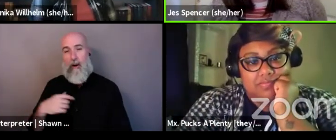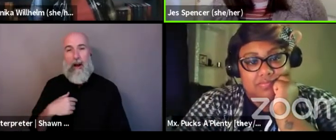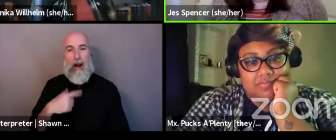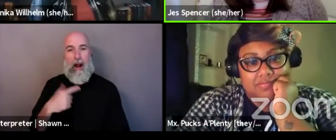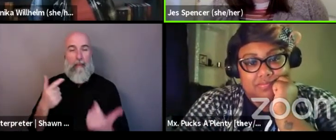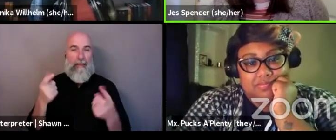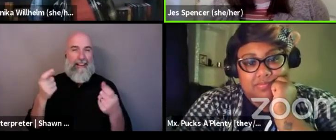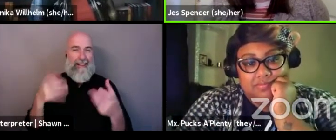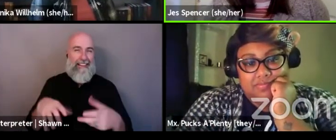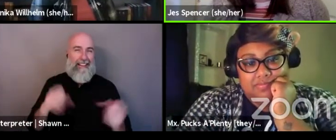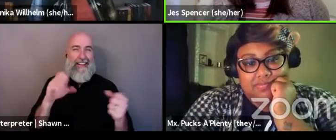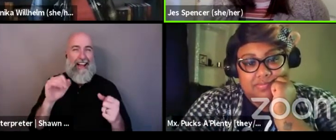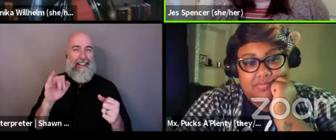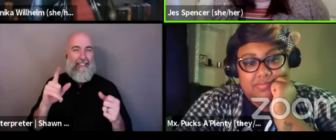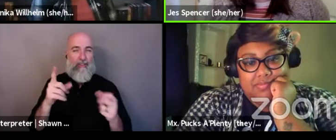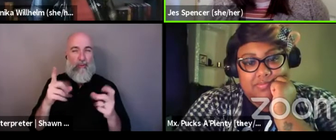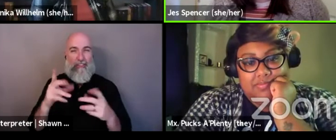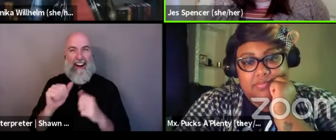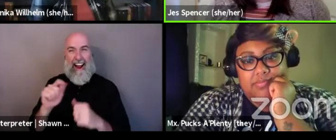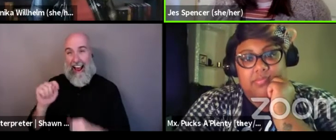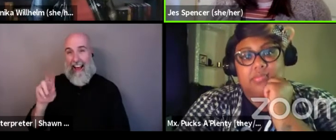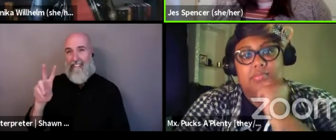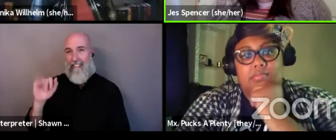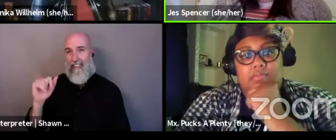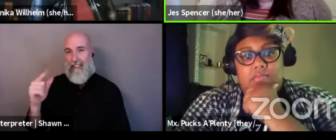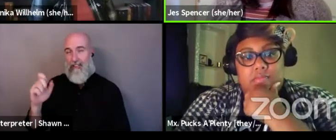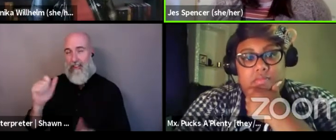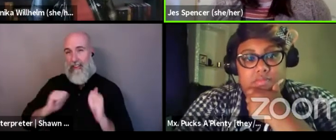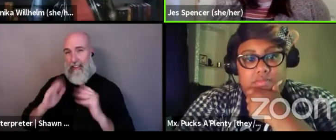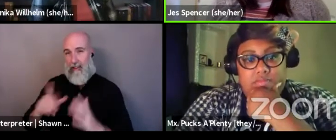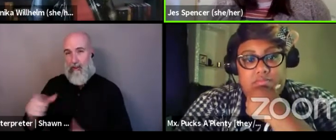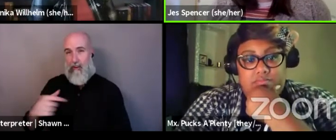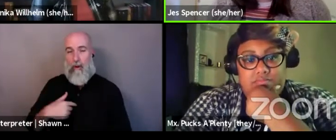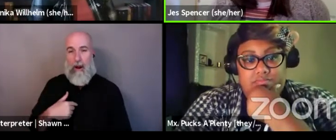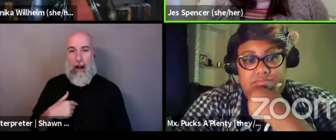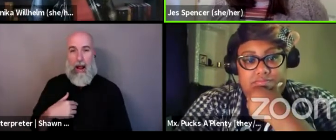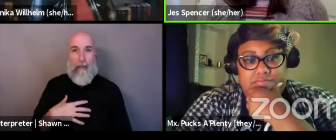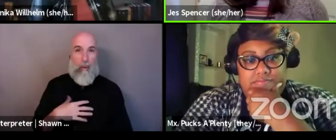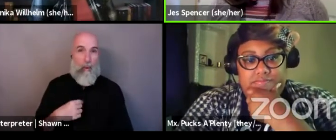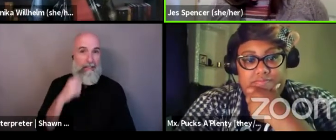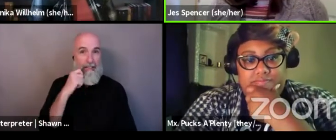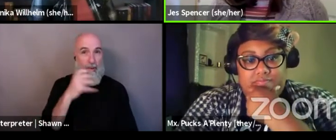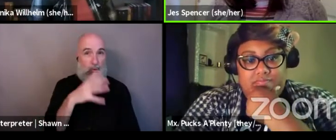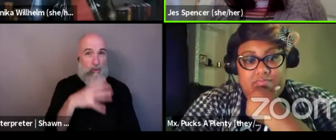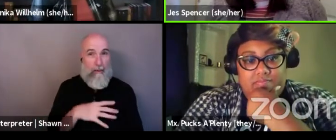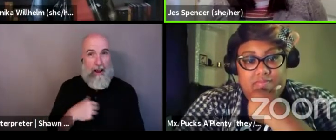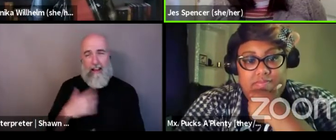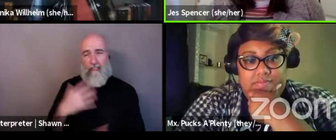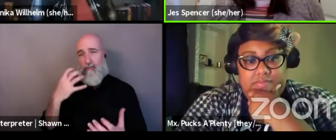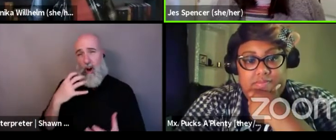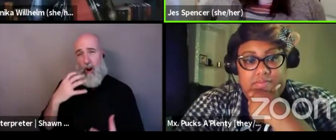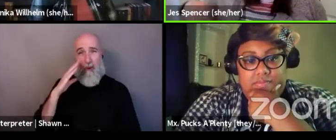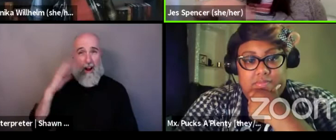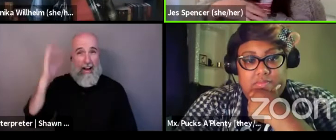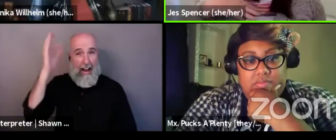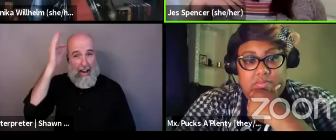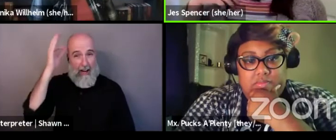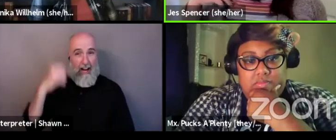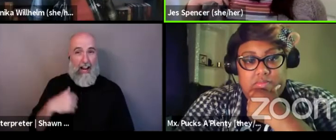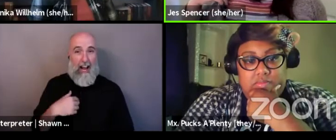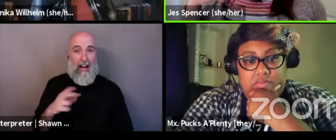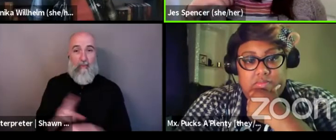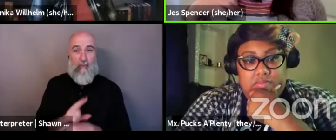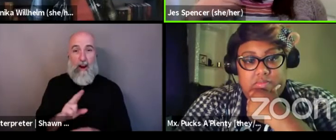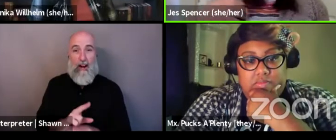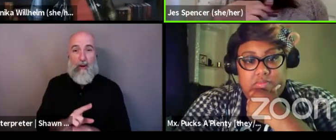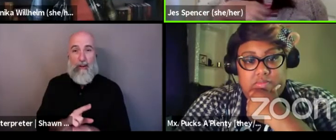at Village Theater. I am a white-skinned woman and I have dark brown hair. I'm wearing